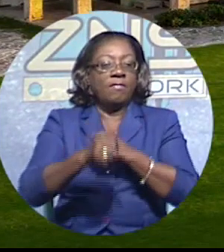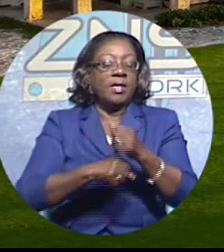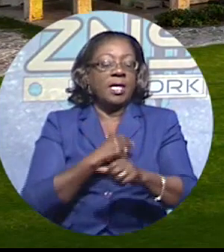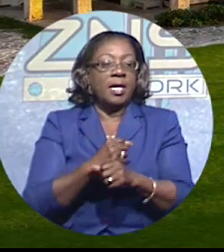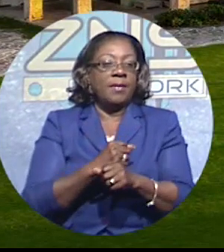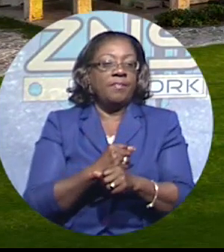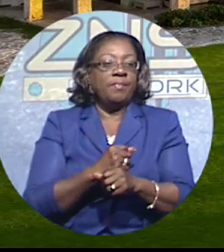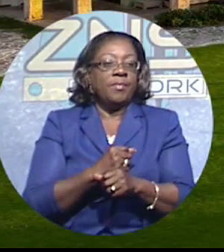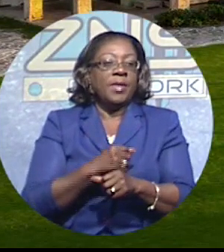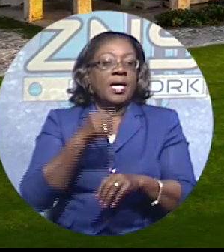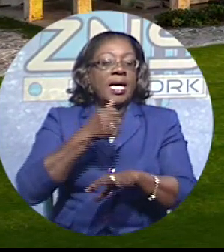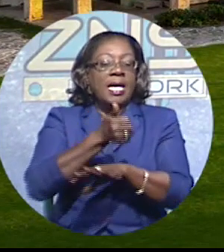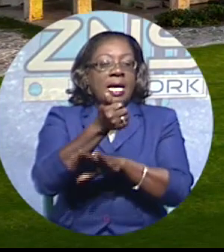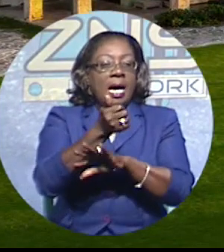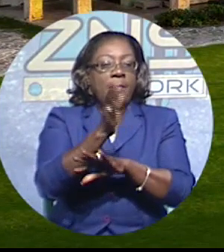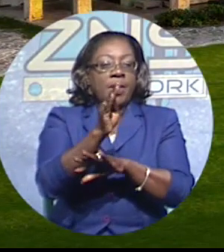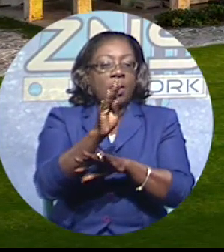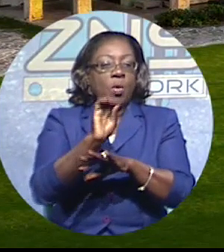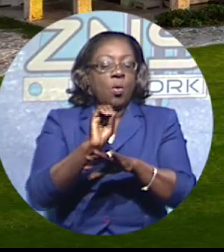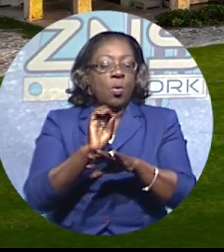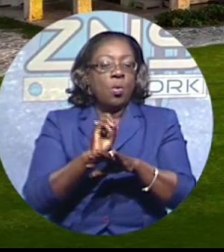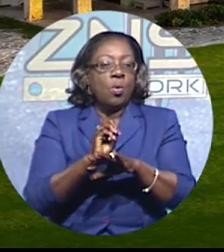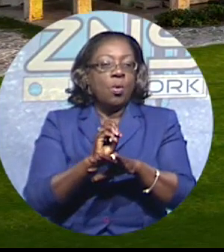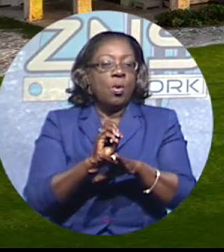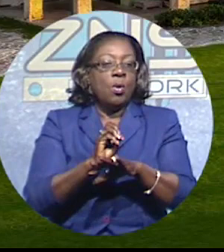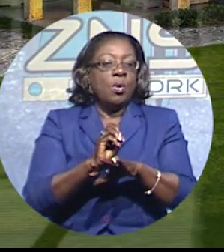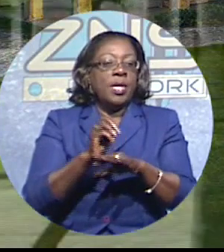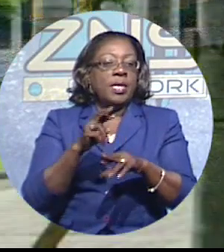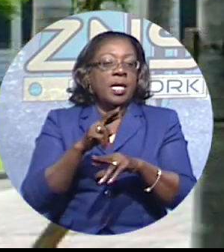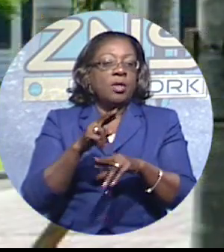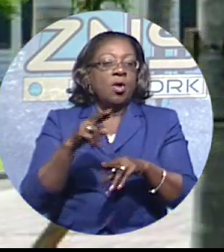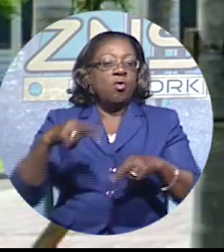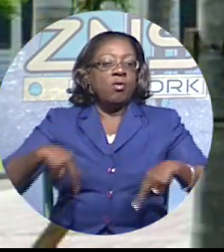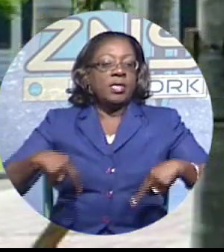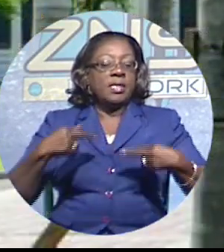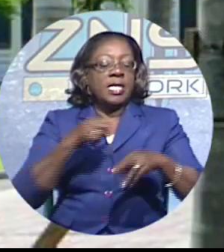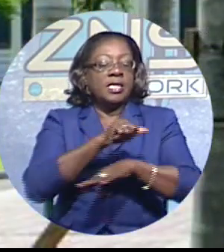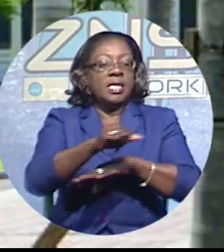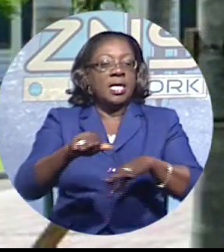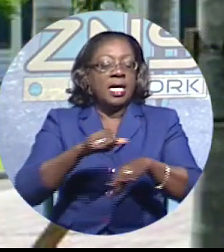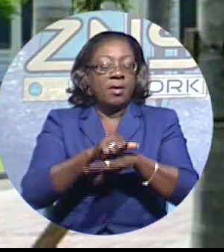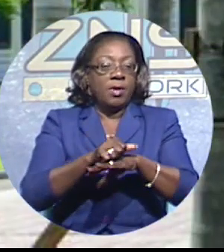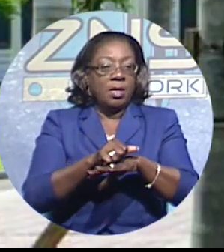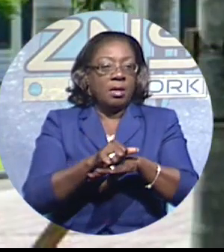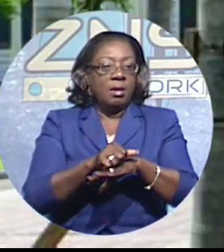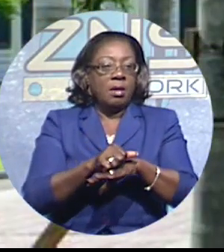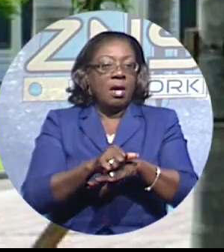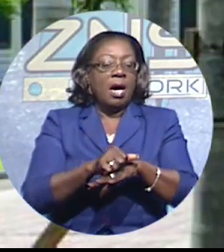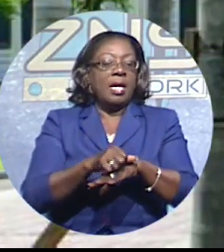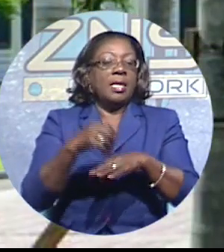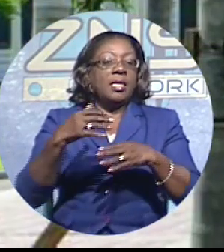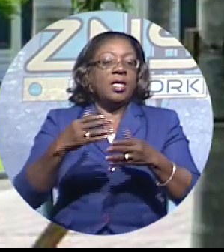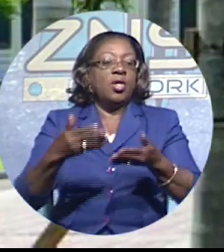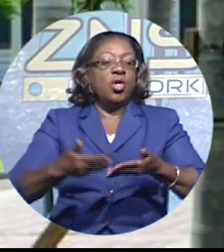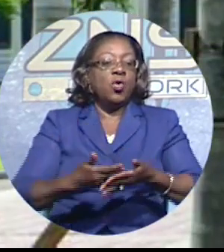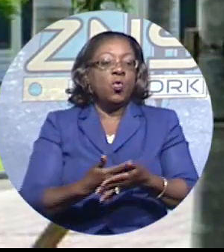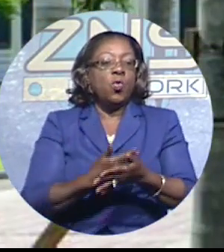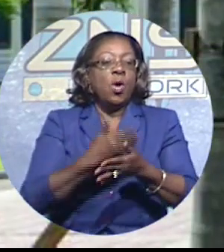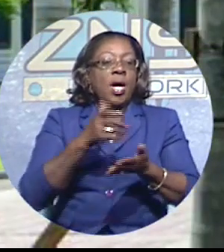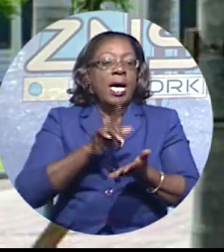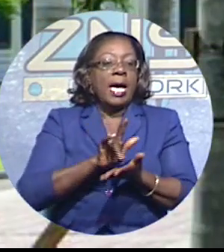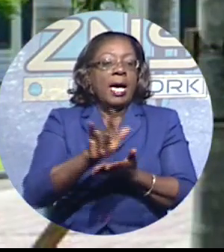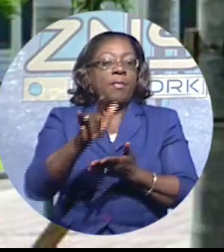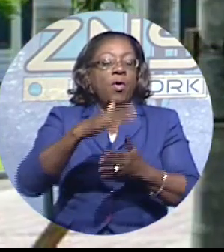For instance, in the Abacos at Baker's Bay Upscale Residential Resort, the new port, the new terminal at Marsh Harbor International